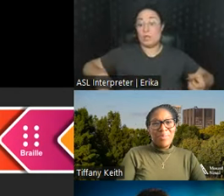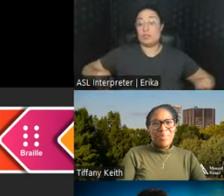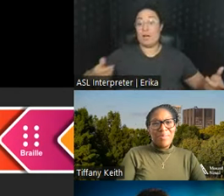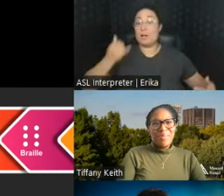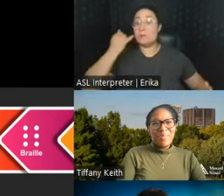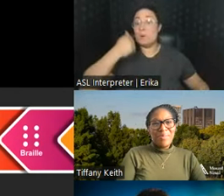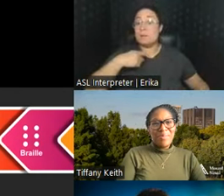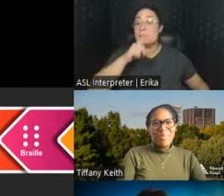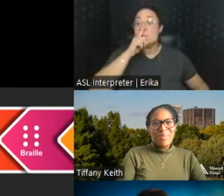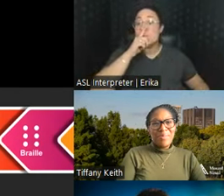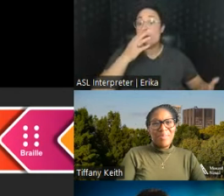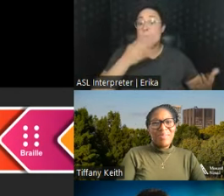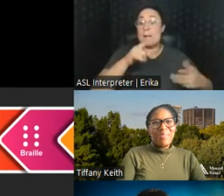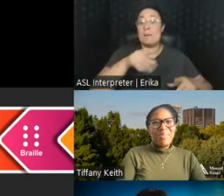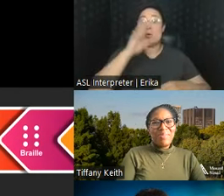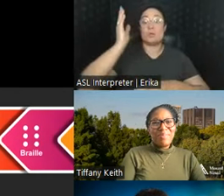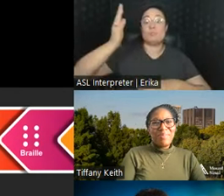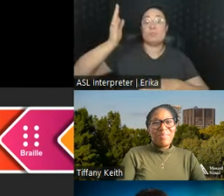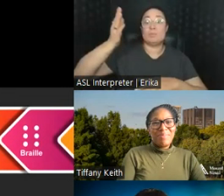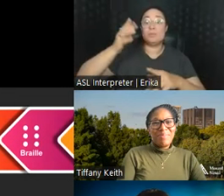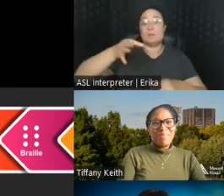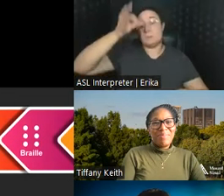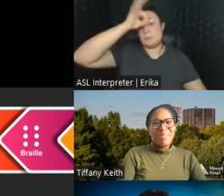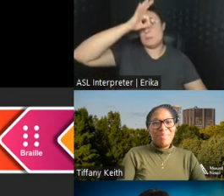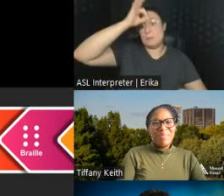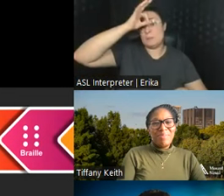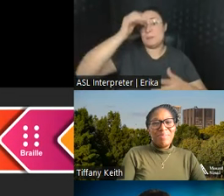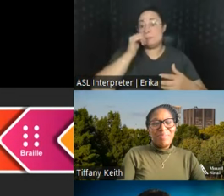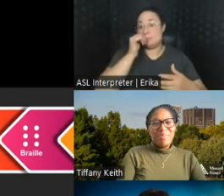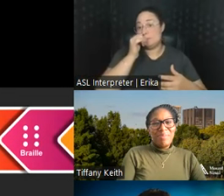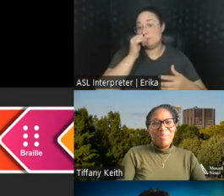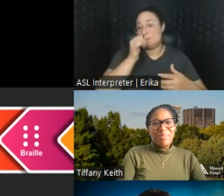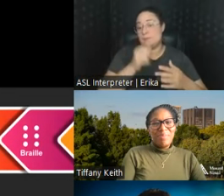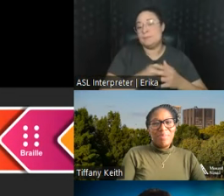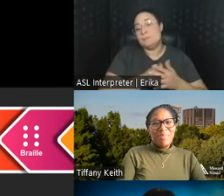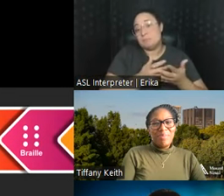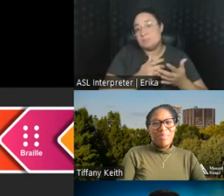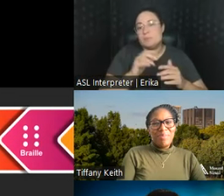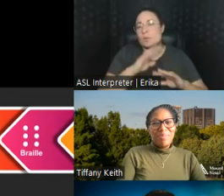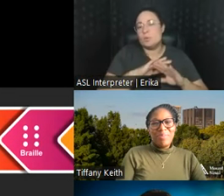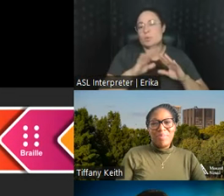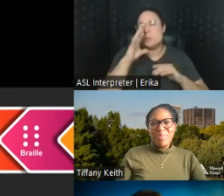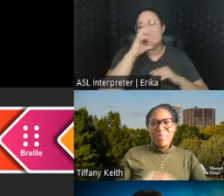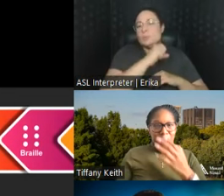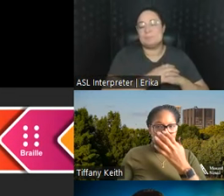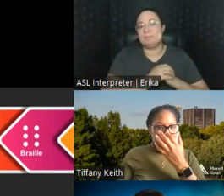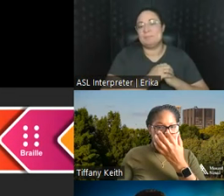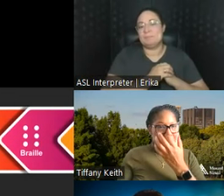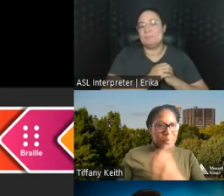that, you would have gone through this whole presentation not knowing that, right? So again, don't assume.